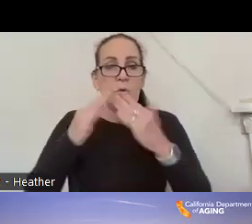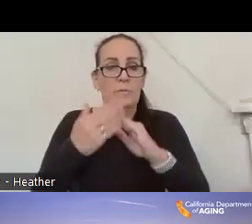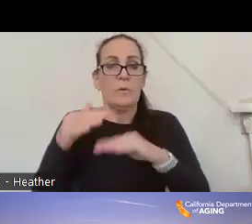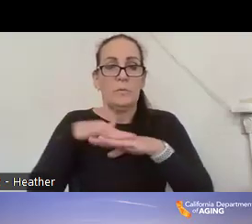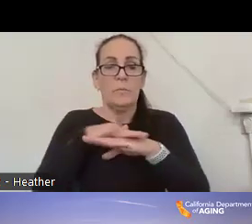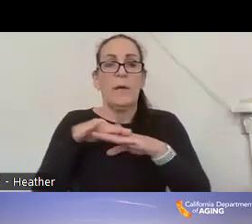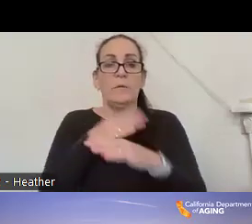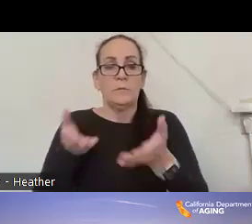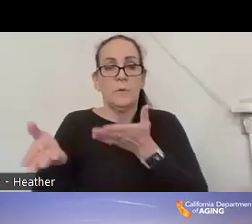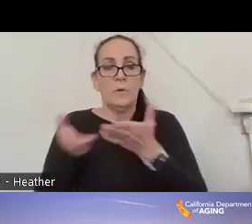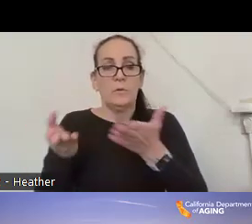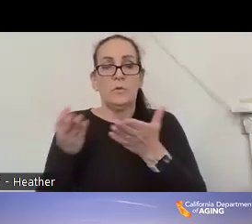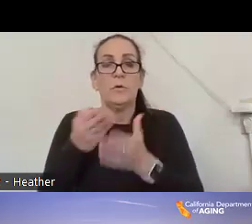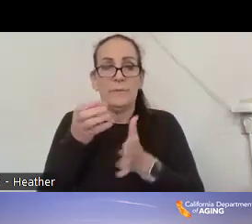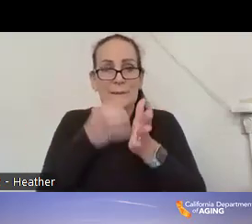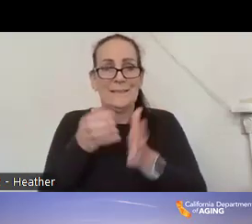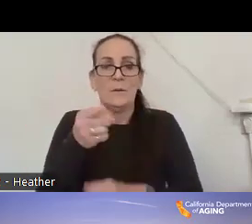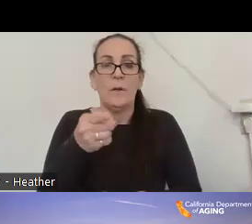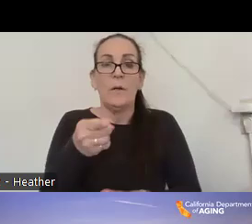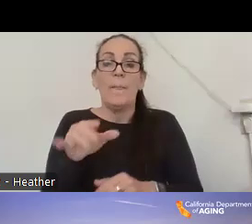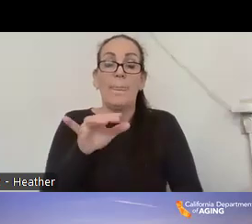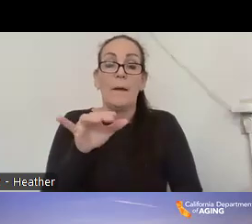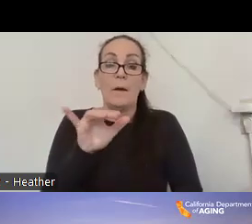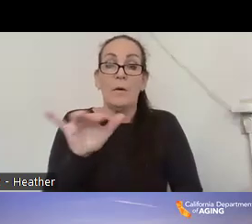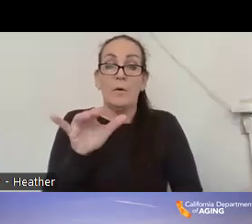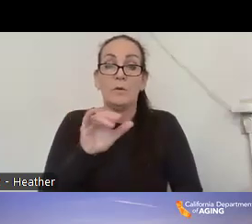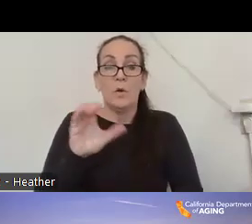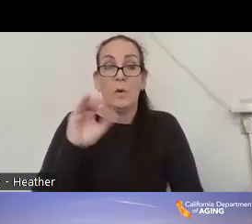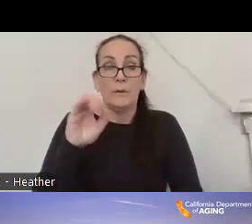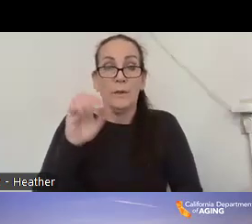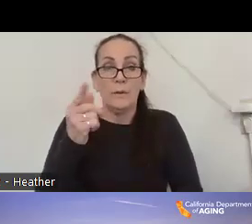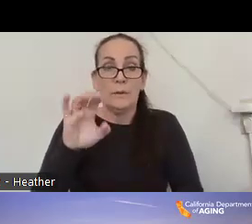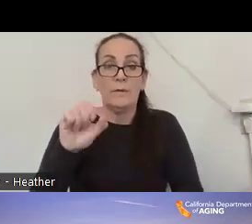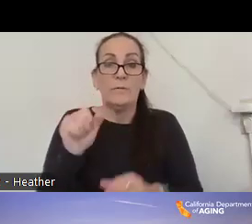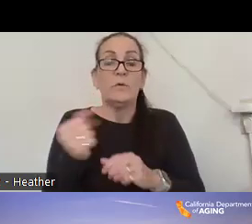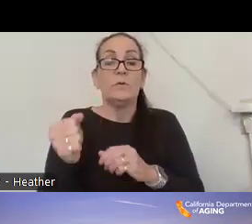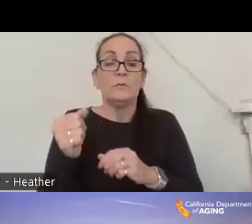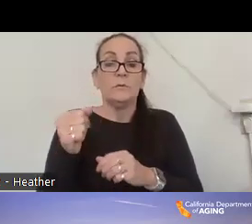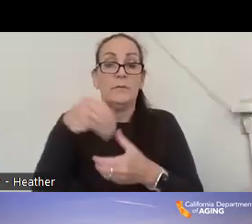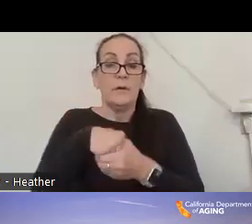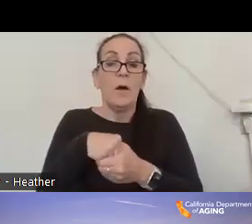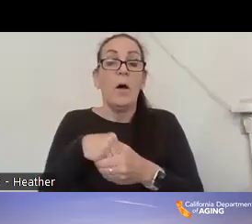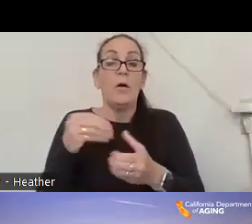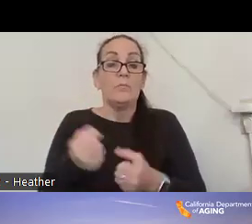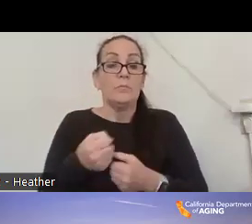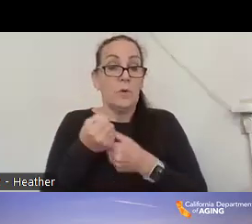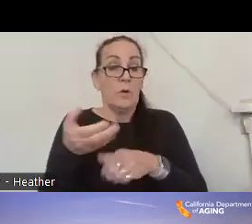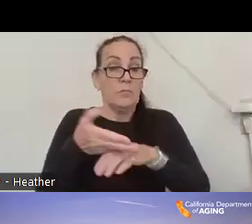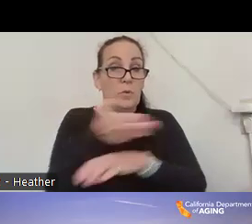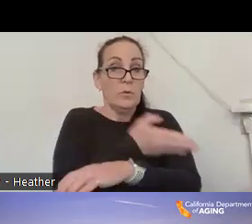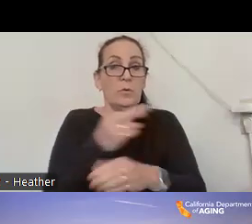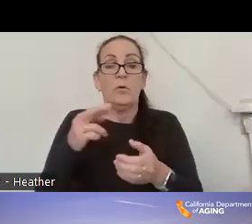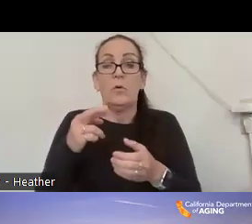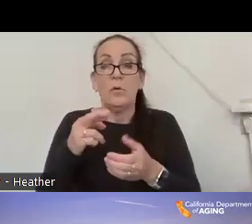improve referrals to community-based resources. So this effort also includes mapping what